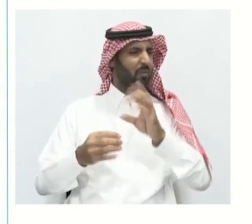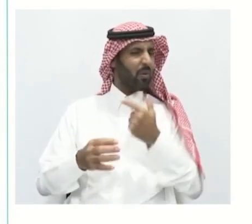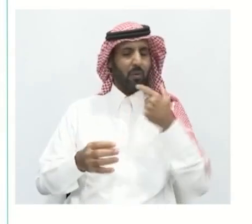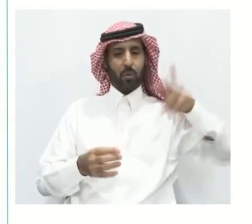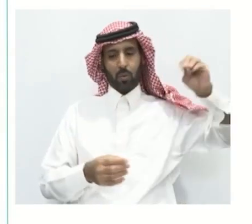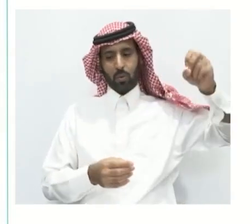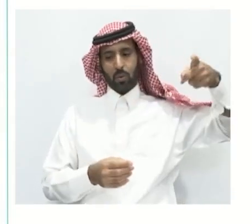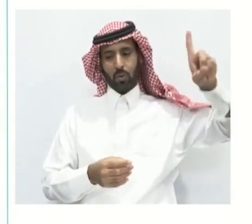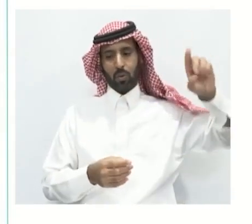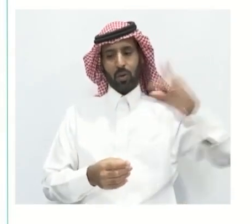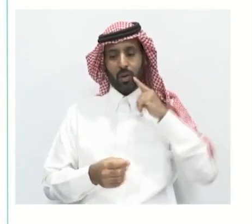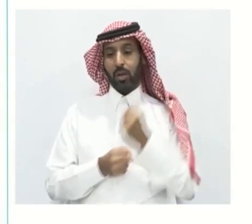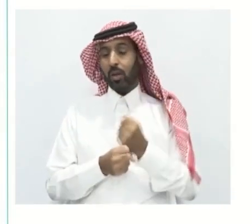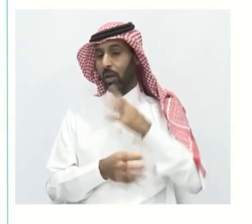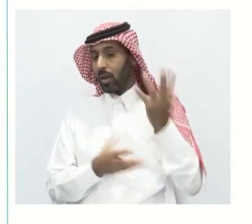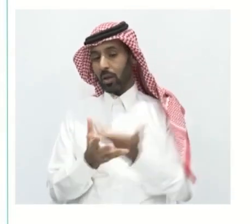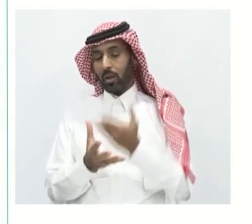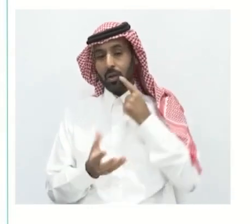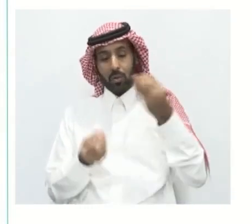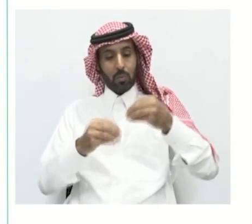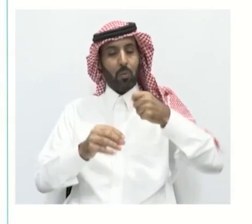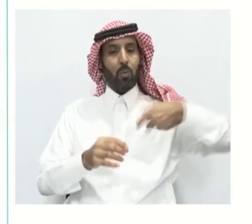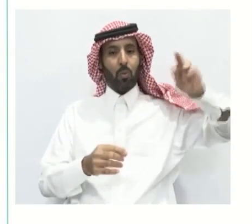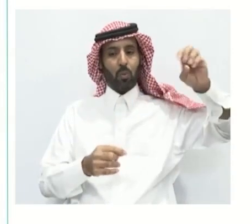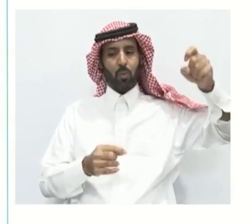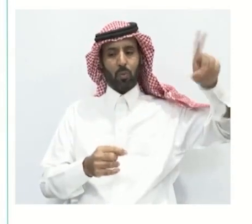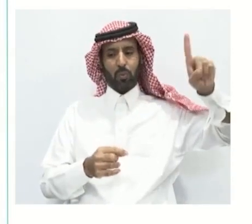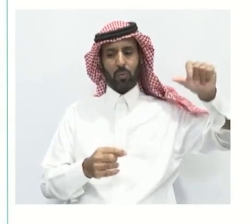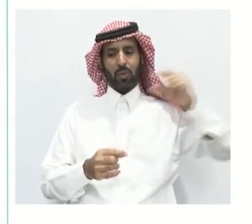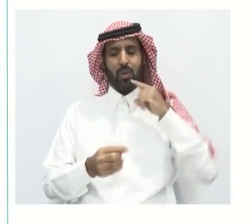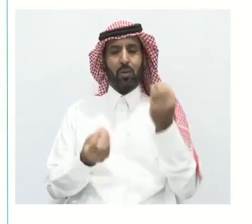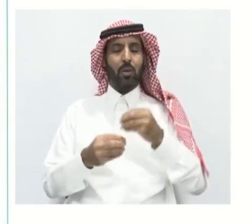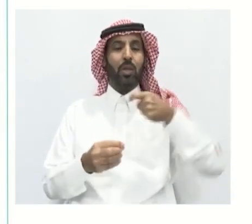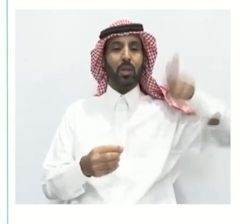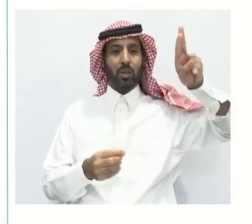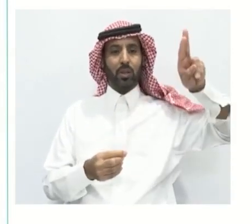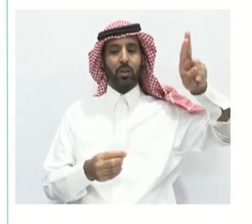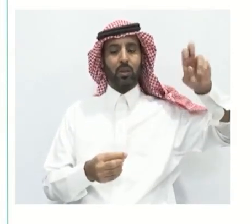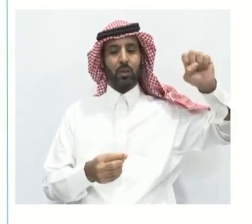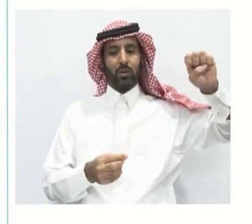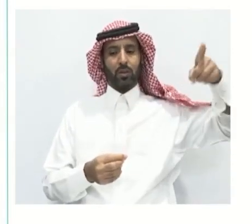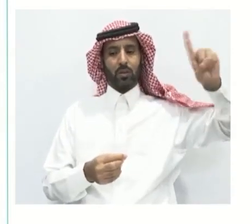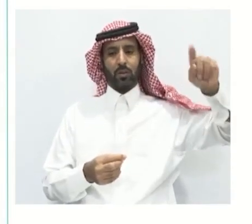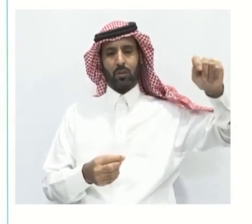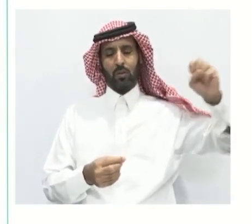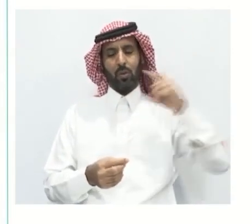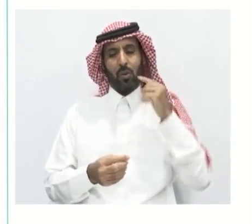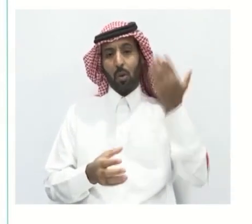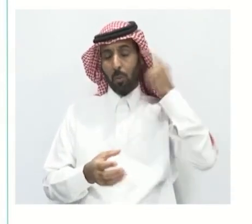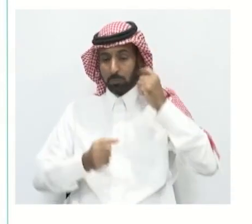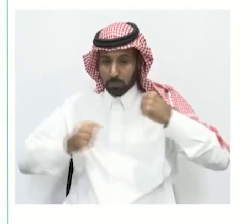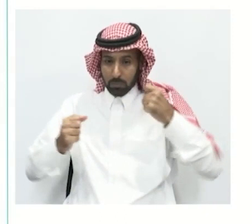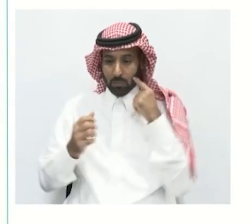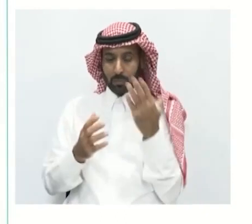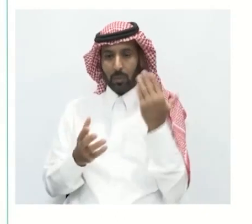would. When talking about a state, we don't use would. We only use used to. Again, Umar used to be